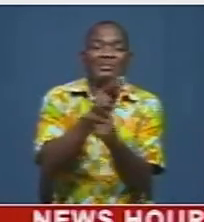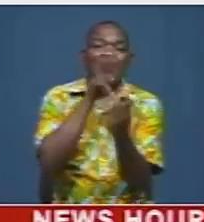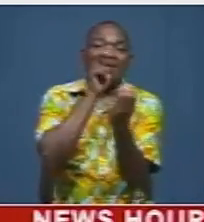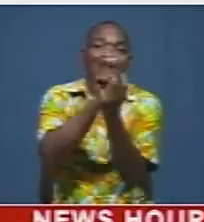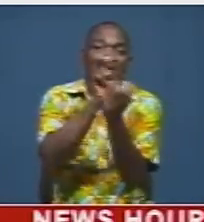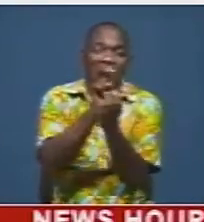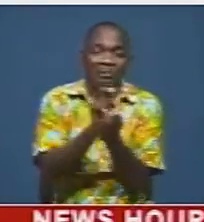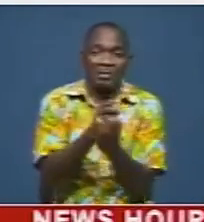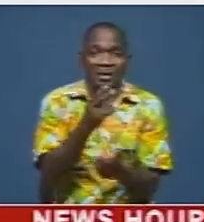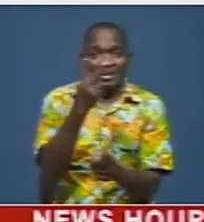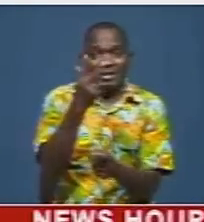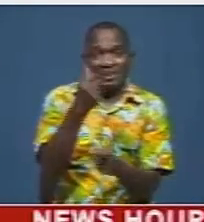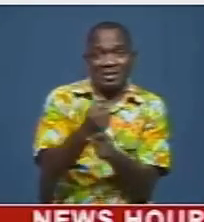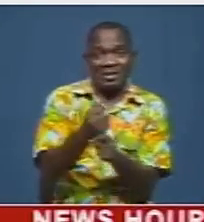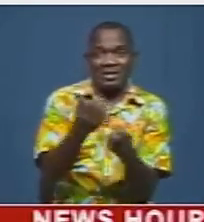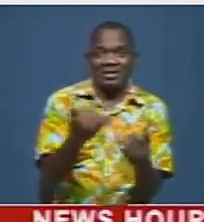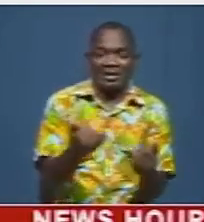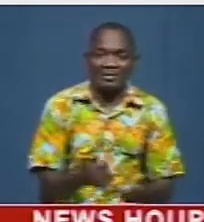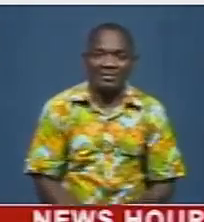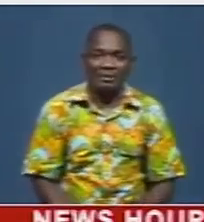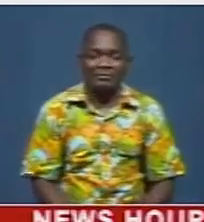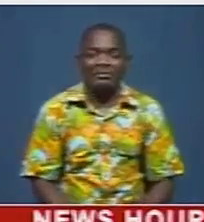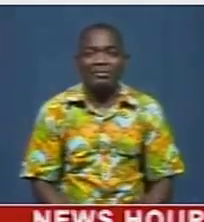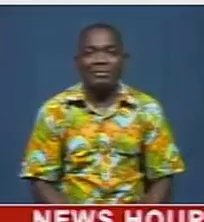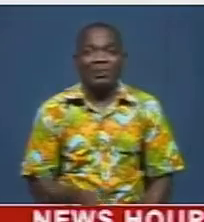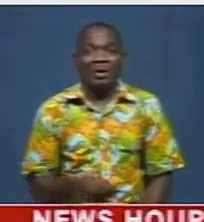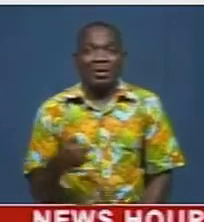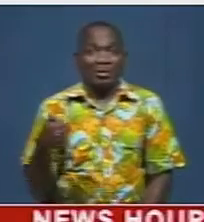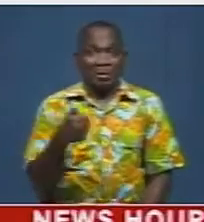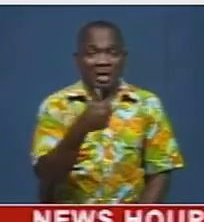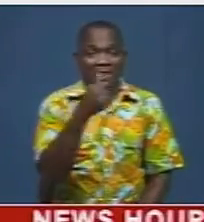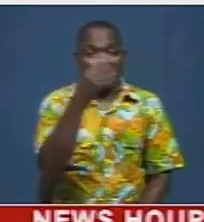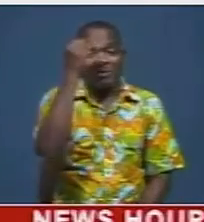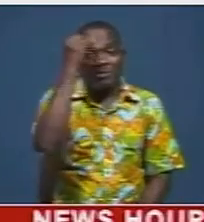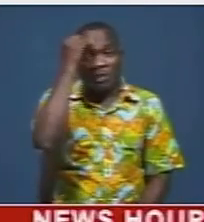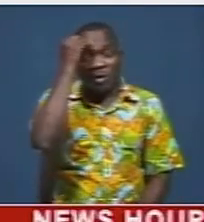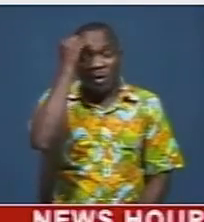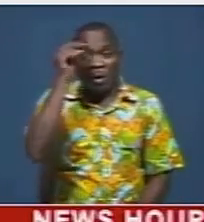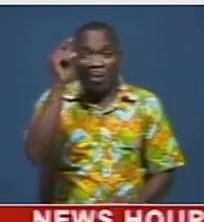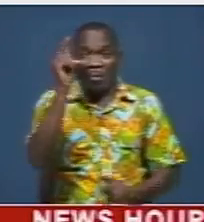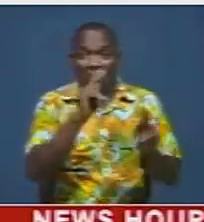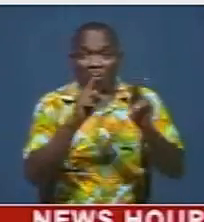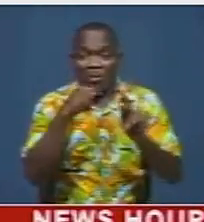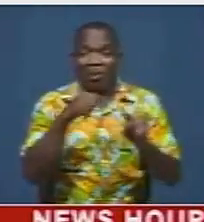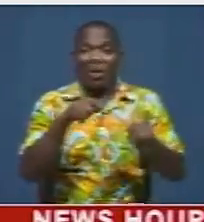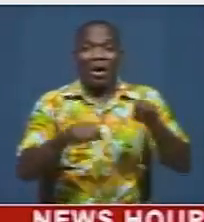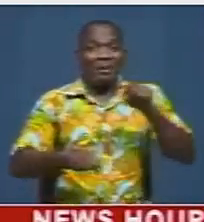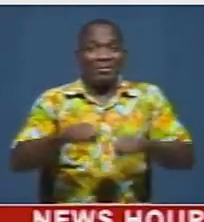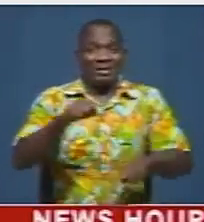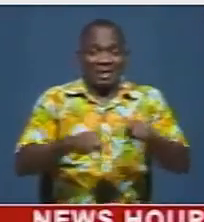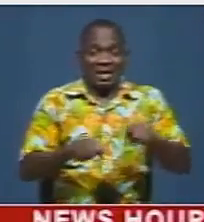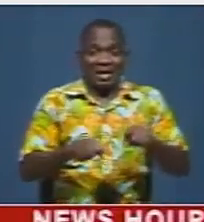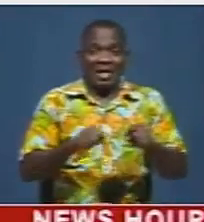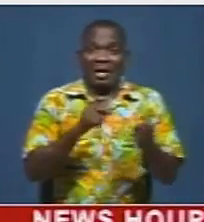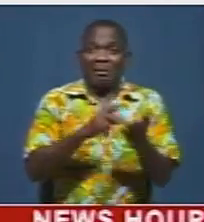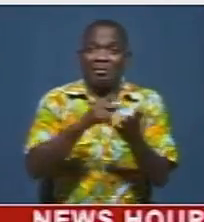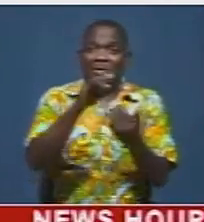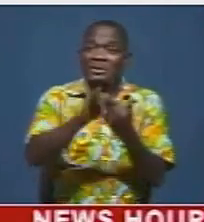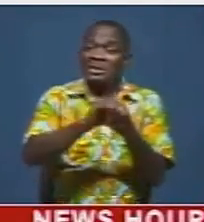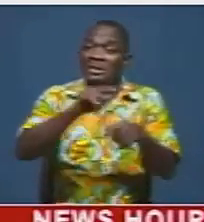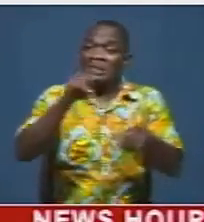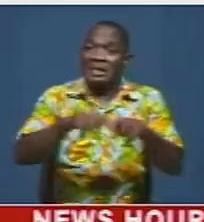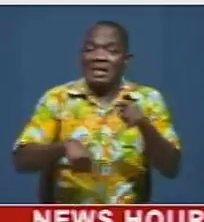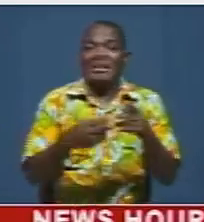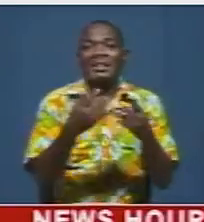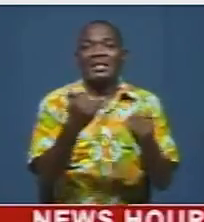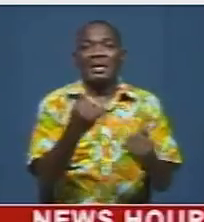Nearly 3 years down the line, we have confounded the doubting Thomases, those without faith and